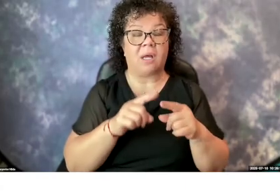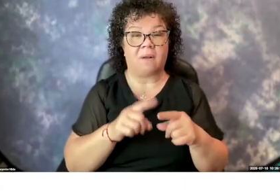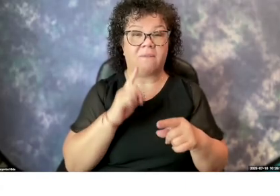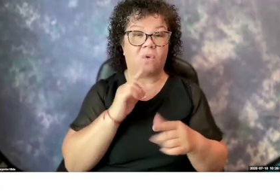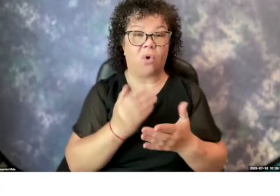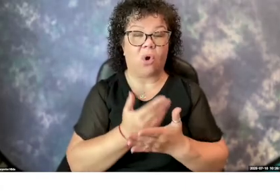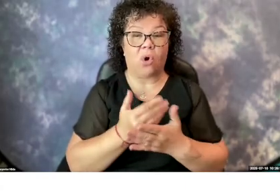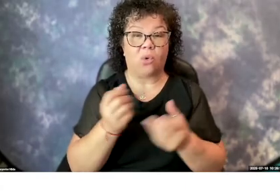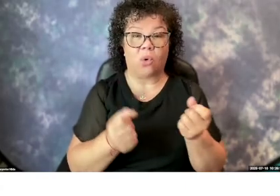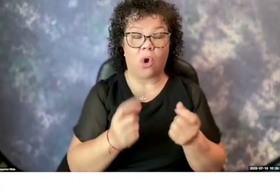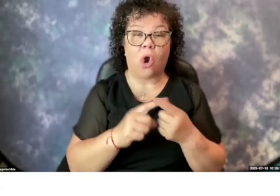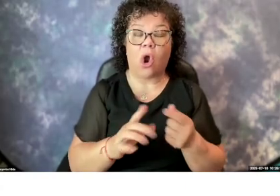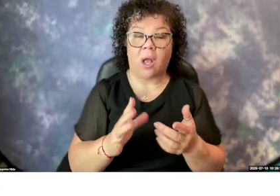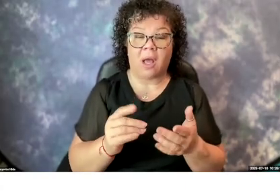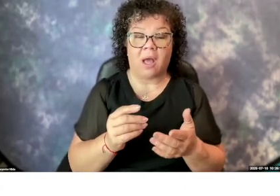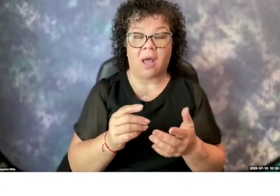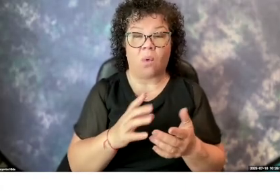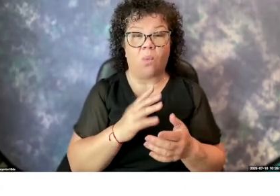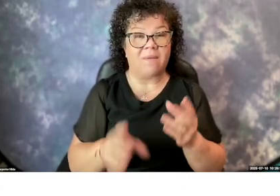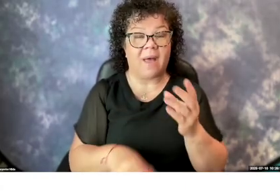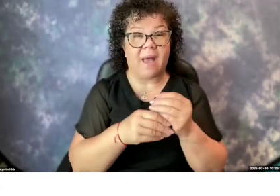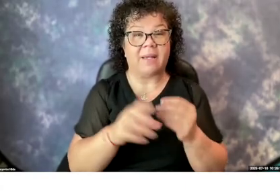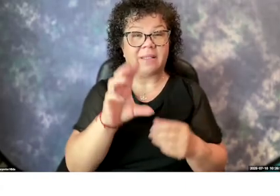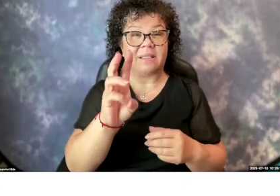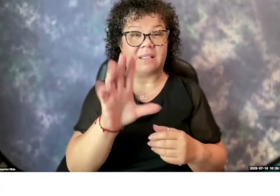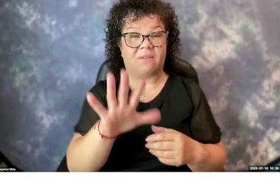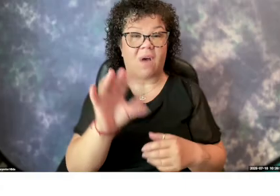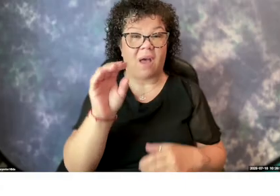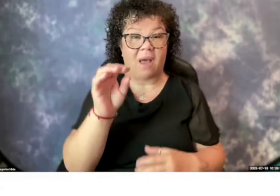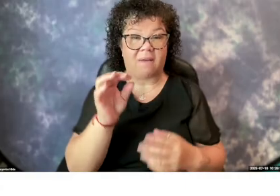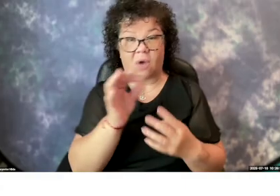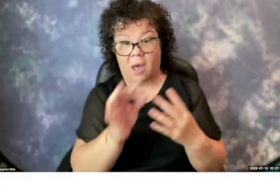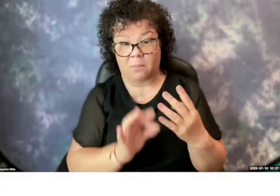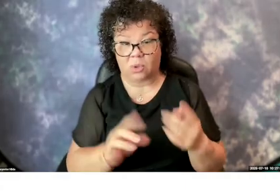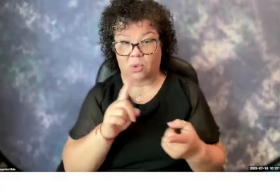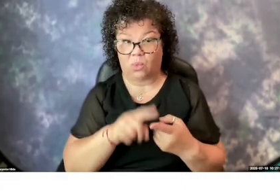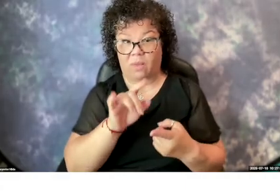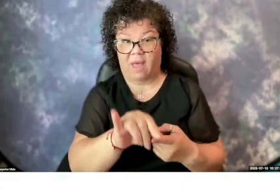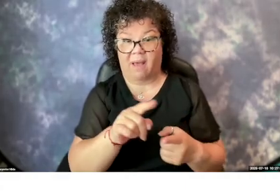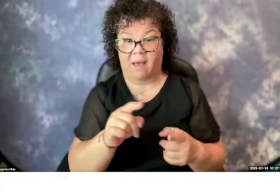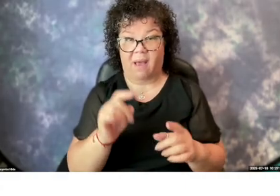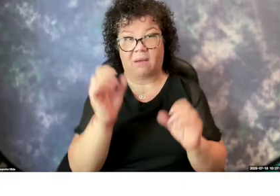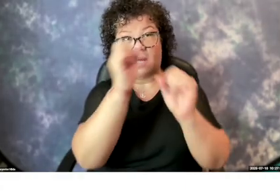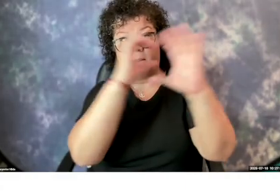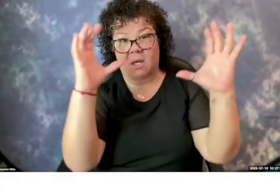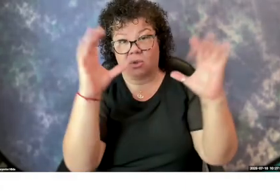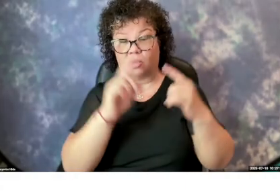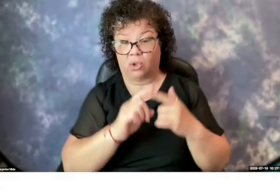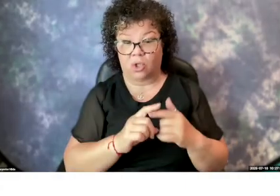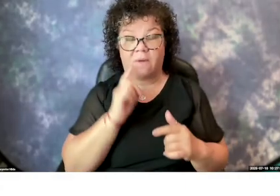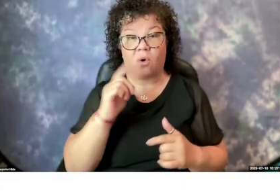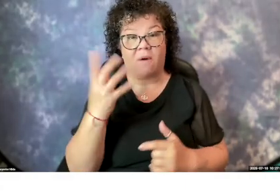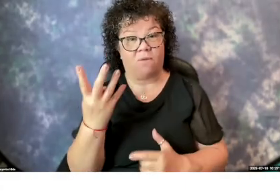little fast there, we add 65 options into the picture for that 3 or 4-person household at